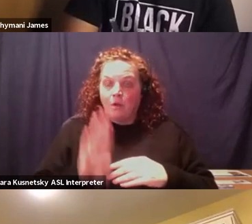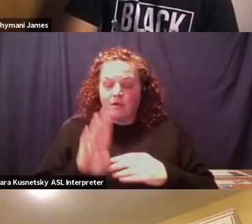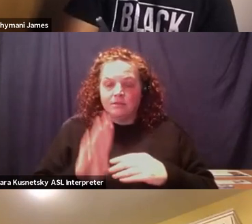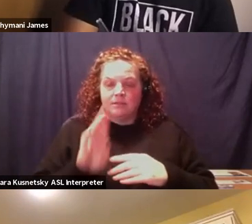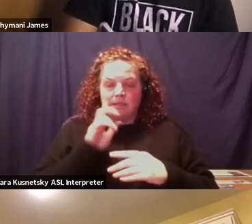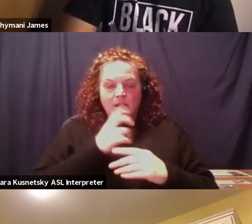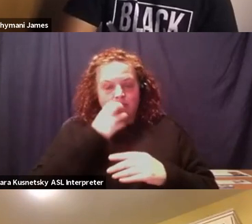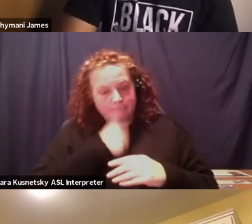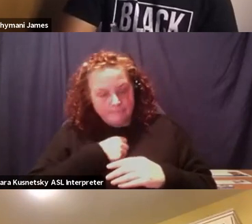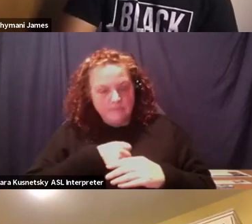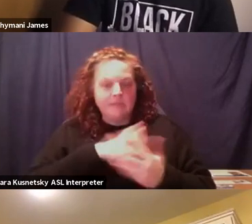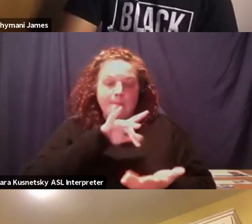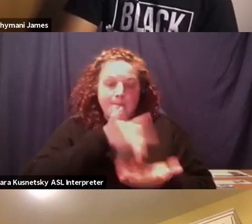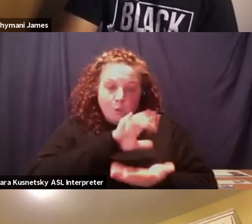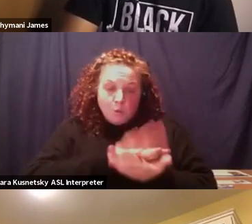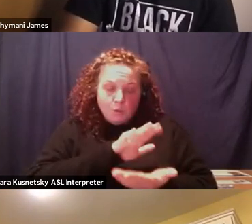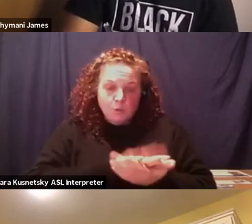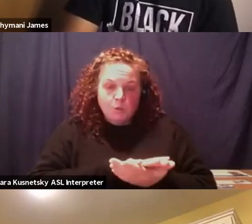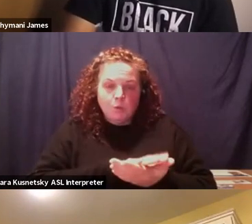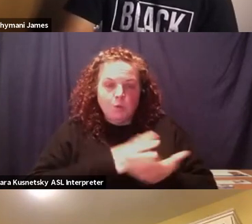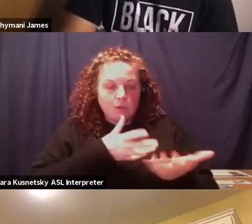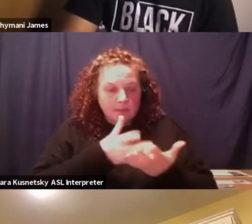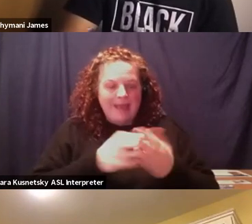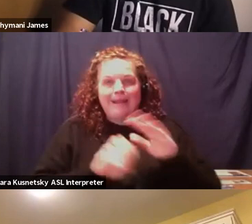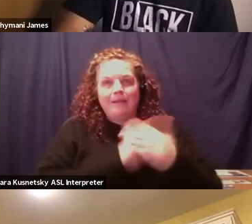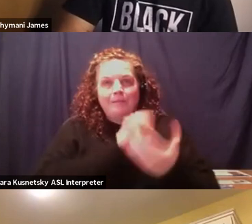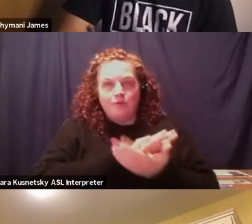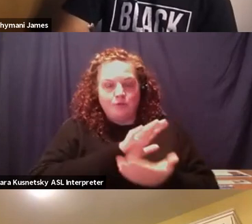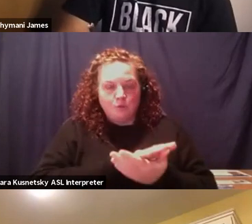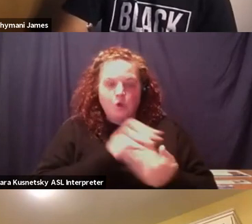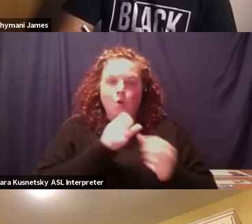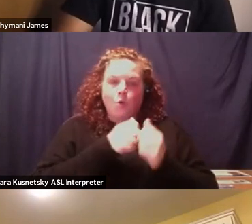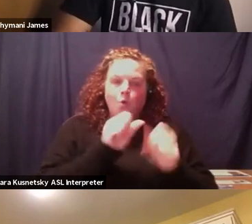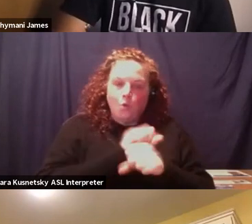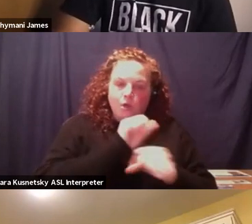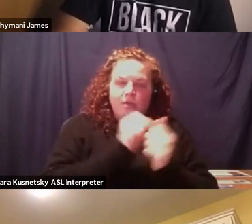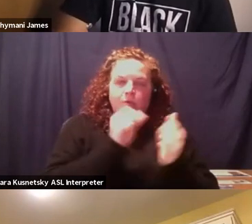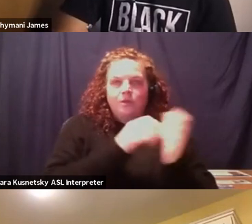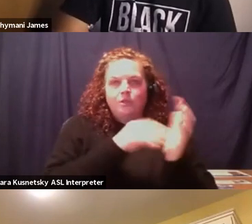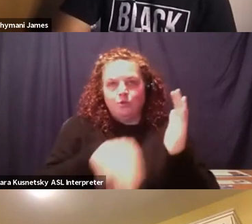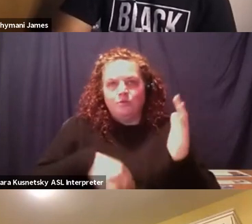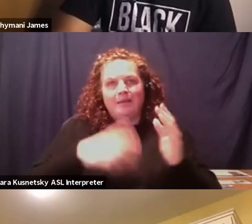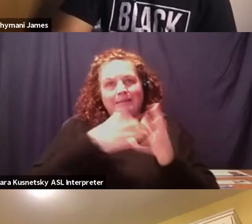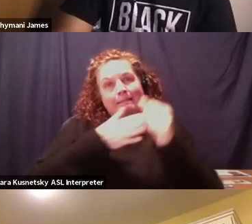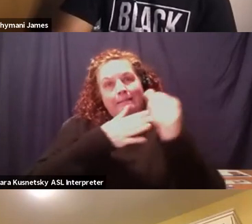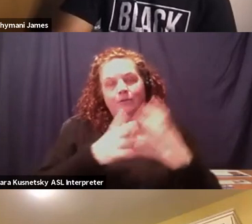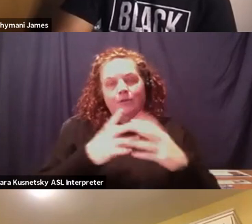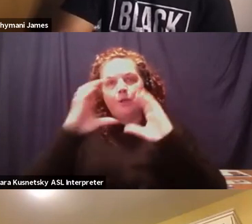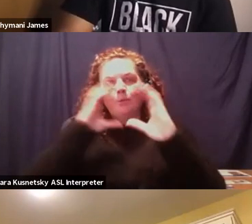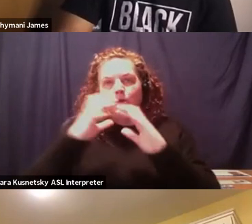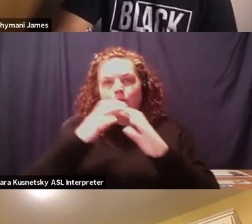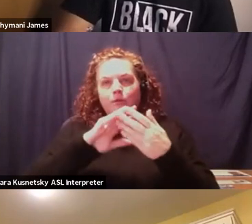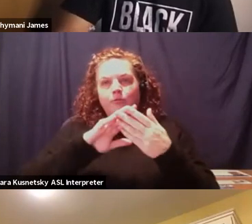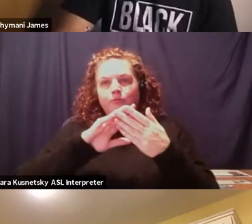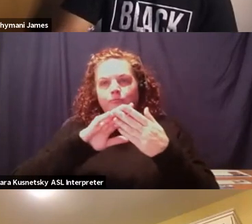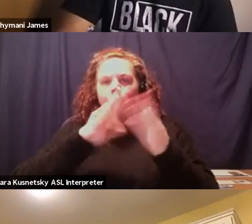the former Gavin Middle School and Tynan Elementary School, and has been a leader in community relations. Angelica